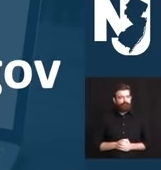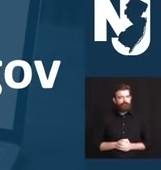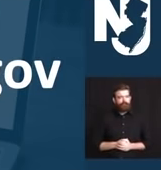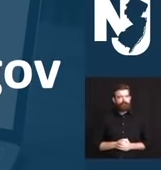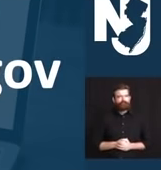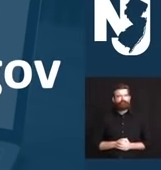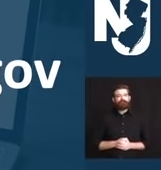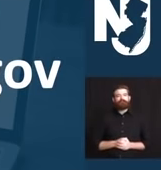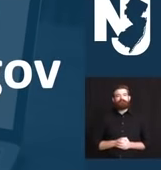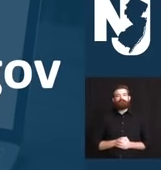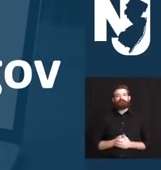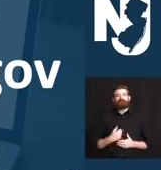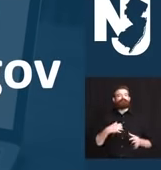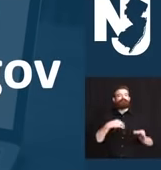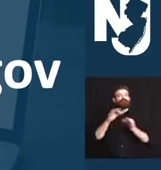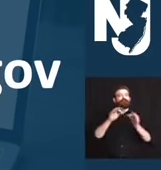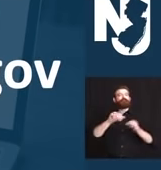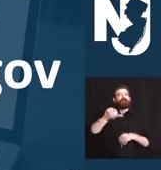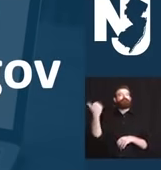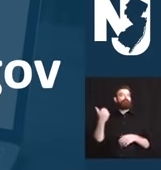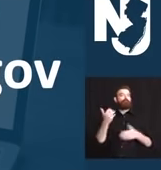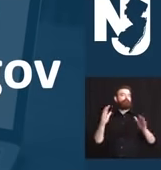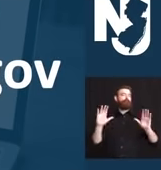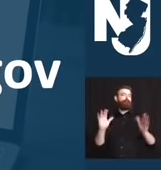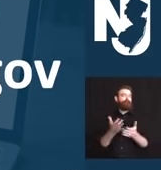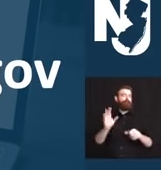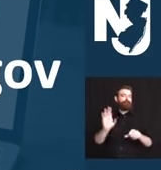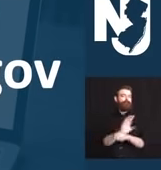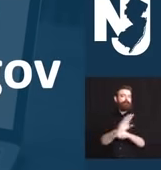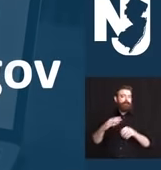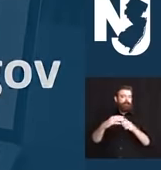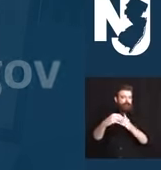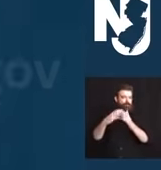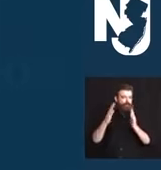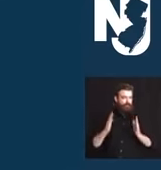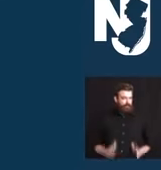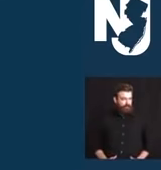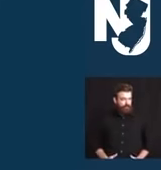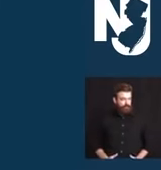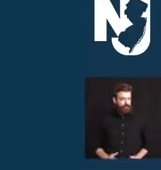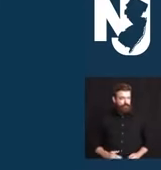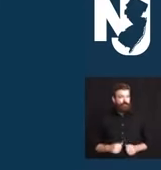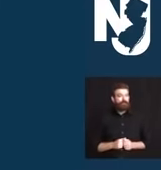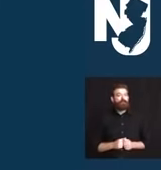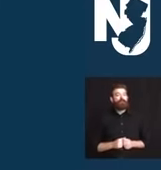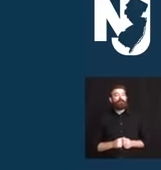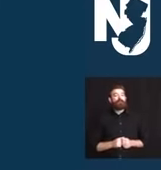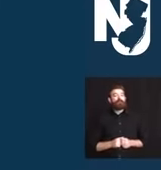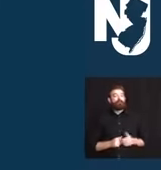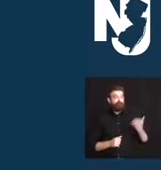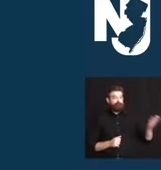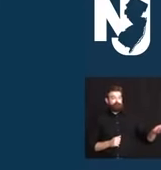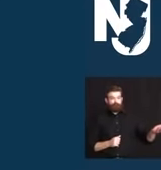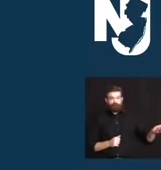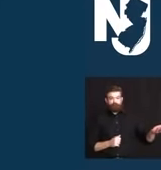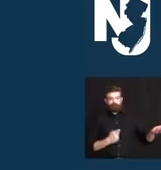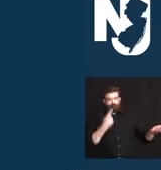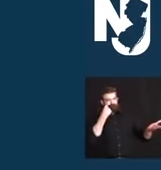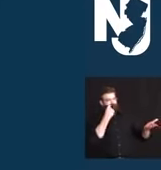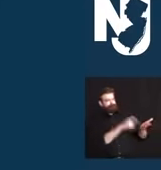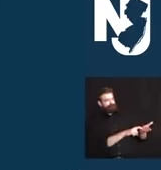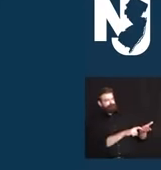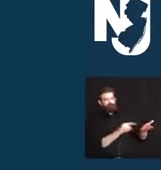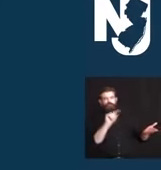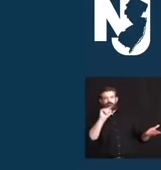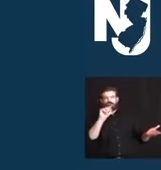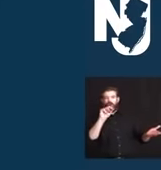hard to make sure our tomorrow is stronger than our today. And today we're recognizing Sonia Sheffer, the owner